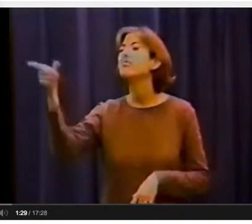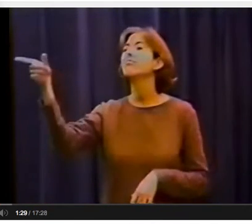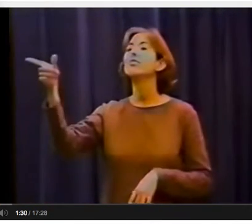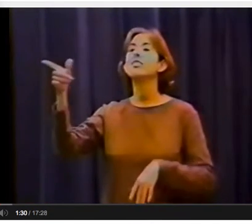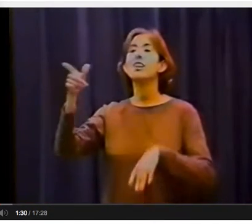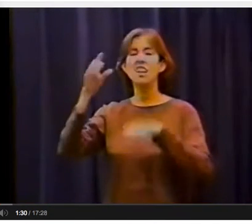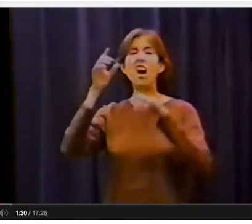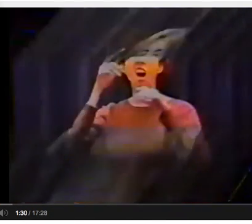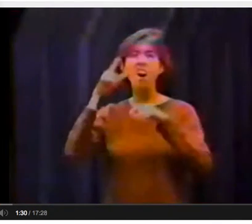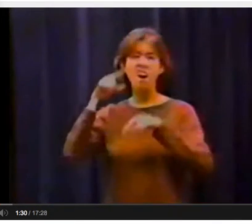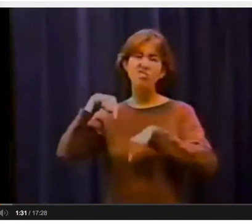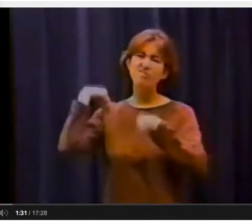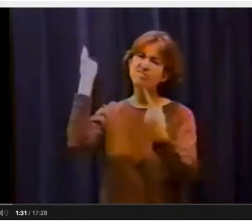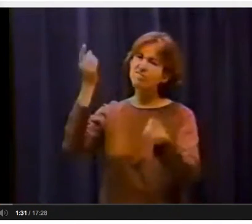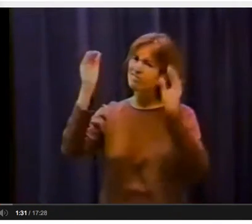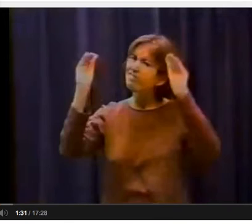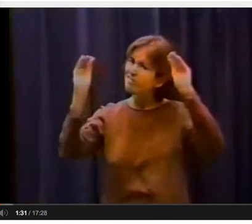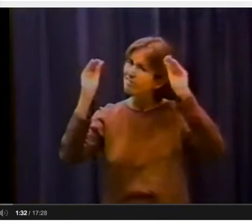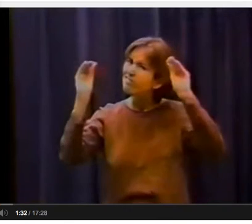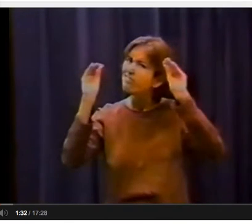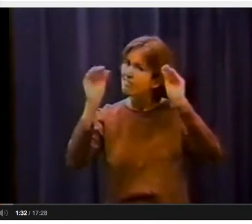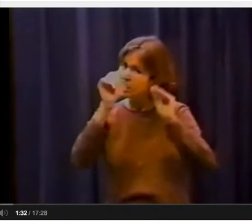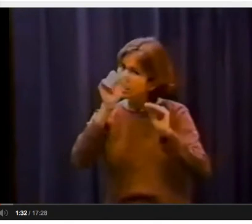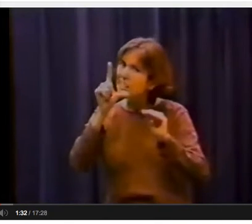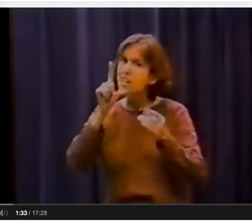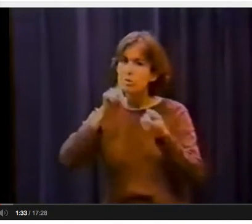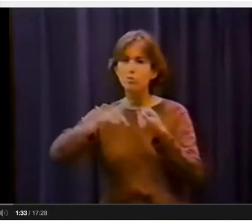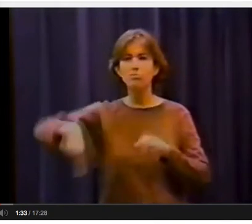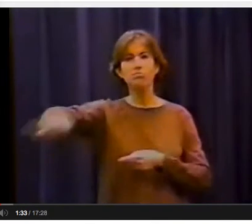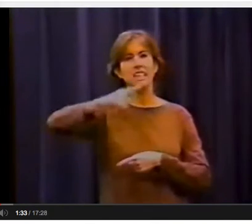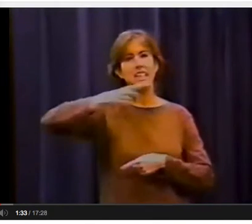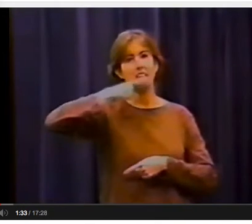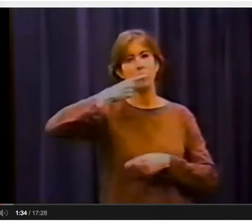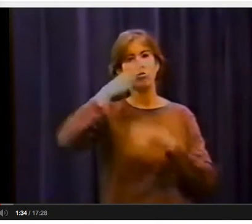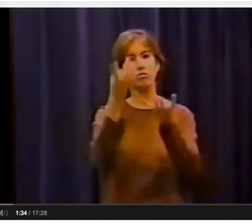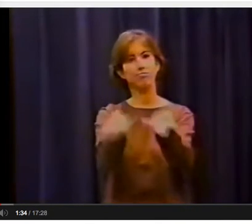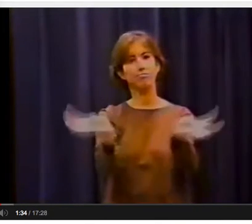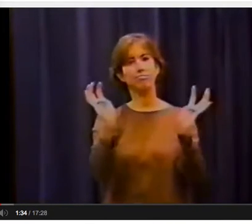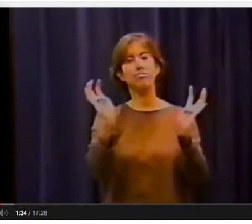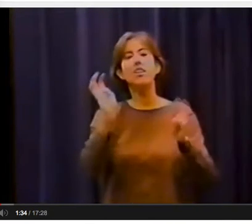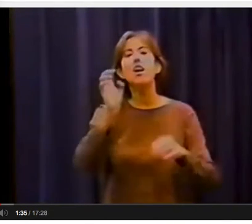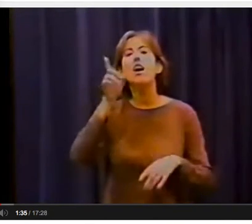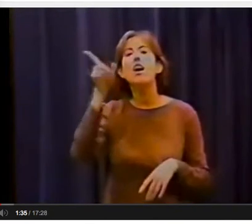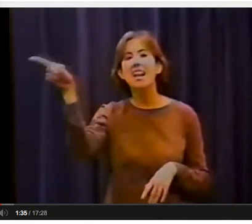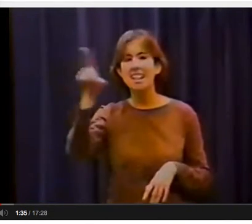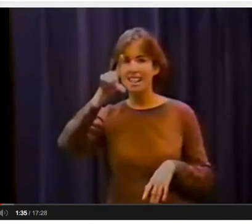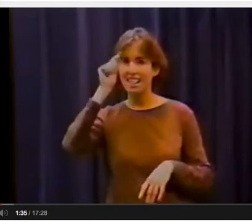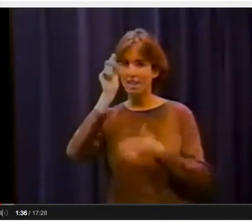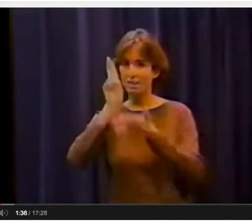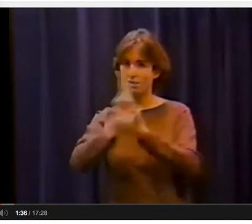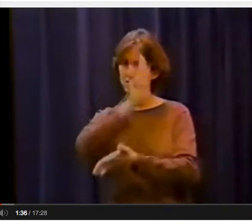and I got my master's degree. All this time I was still teaching ASL to hearing kids.